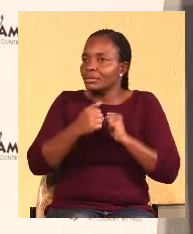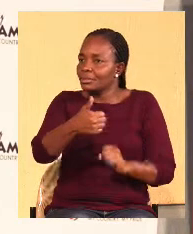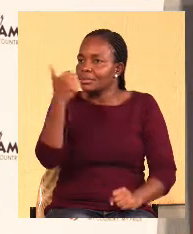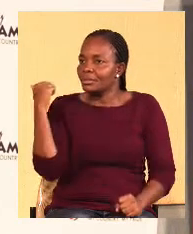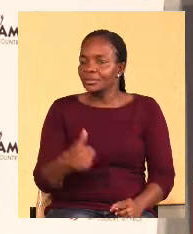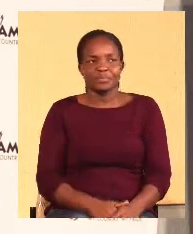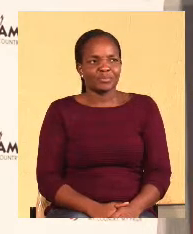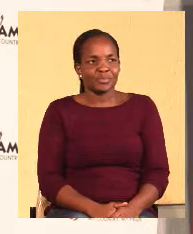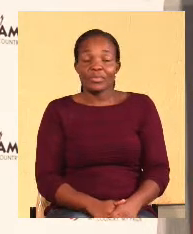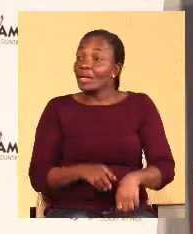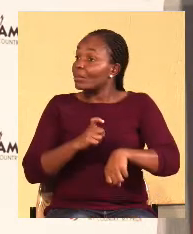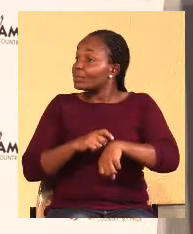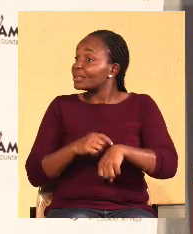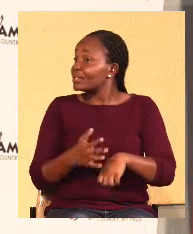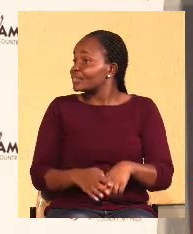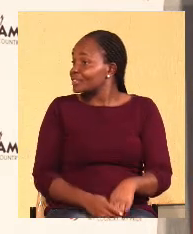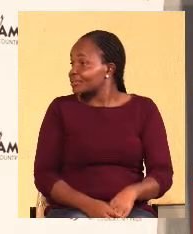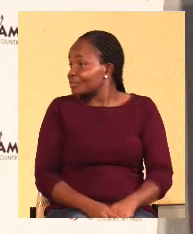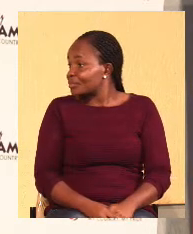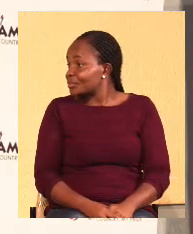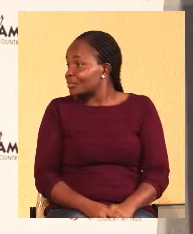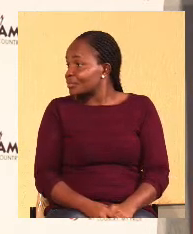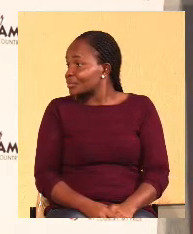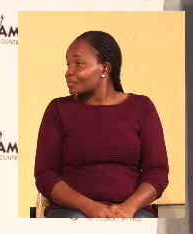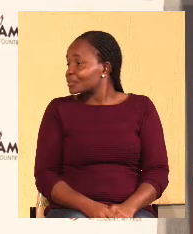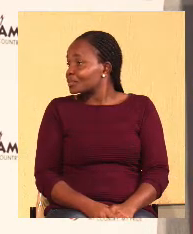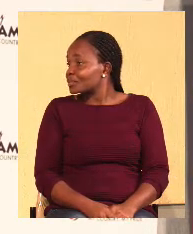Yeah. But we are about to wrap up, no?